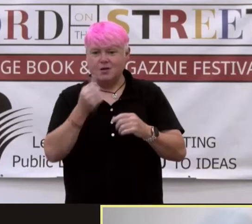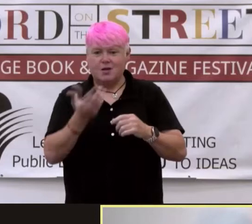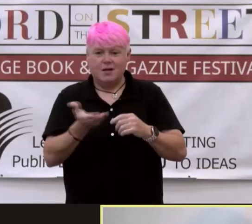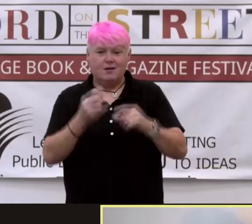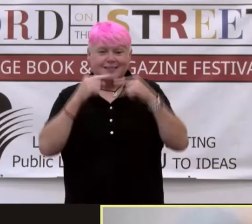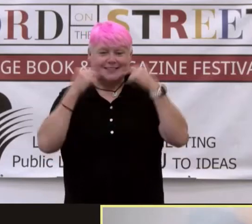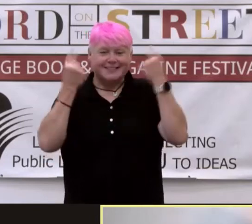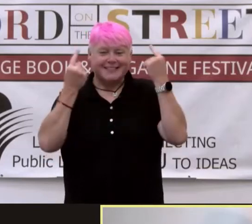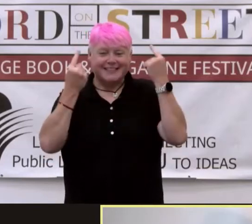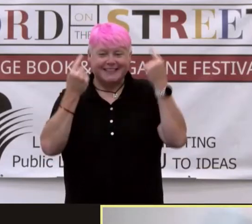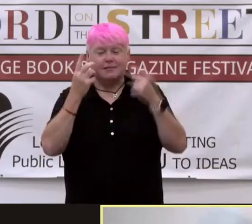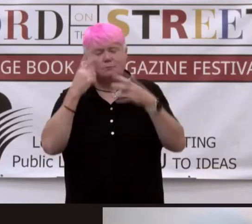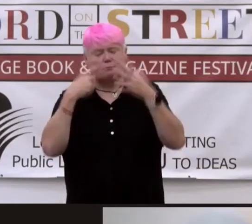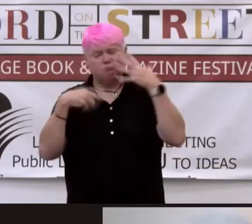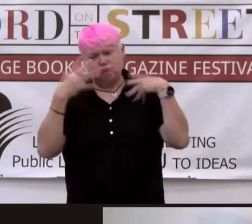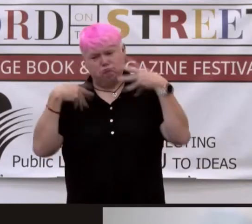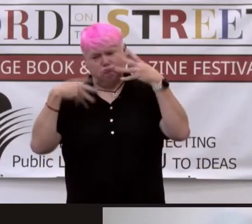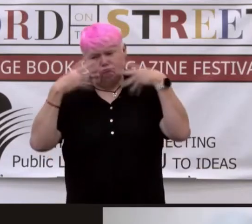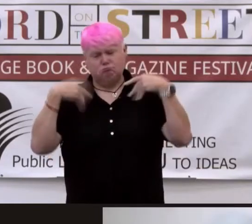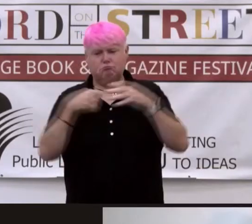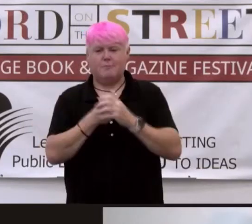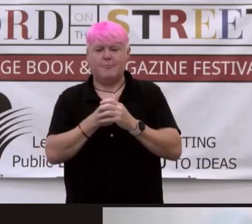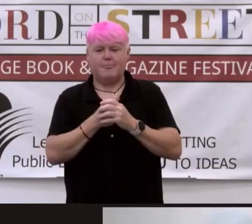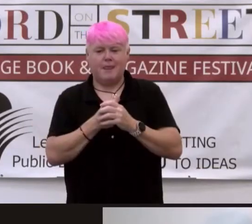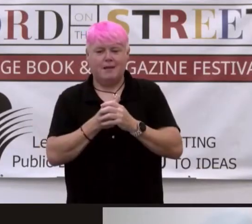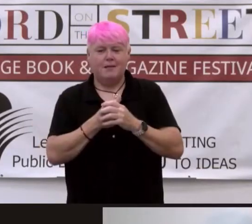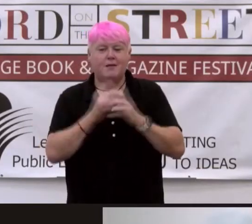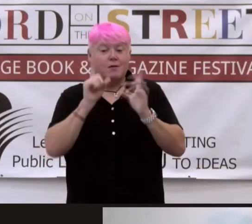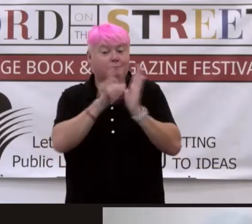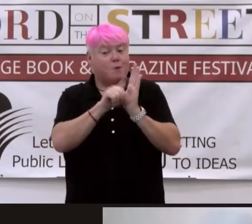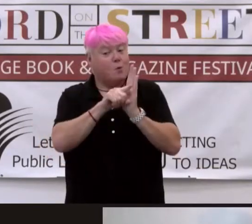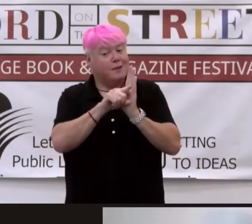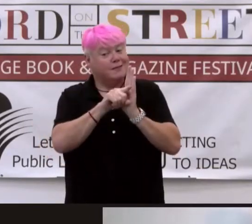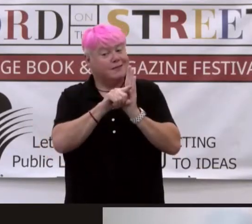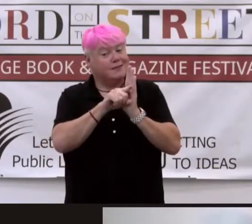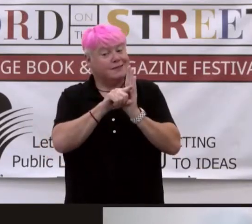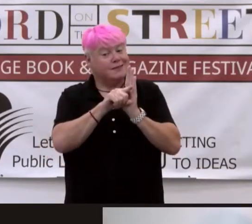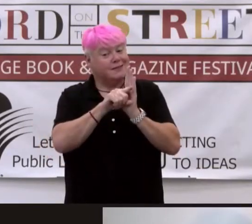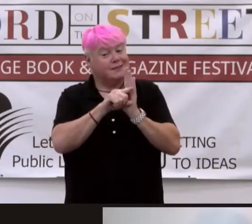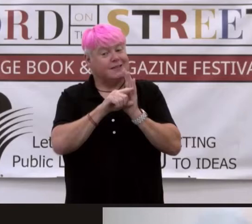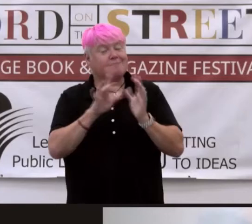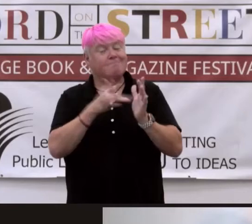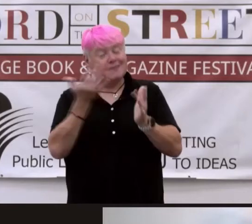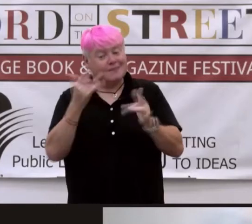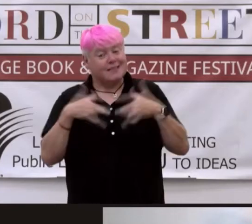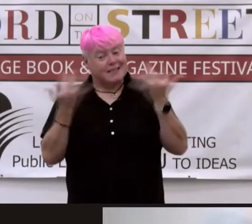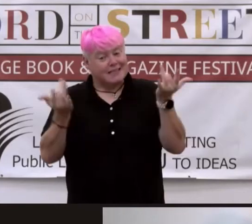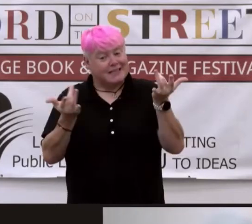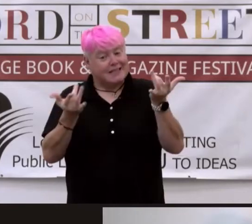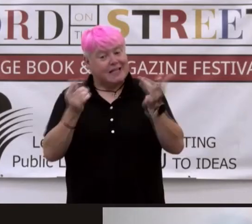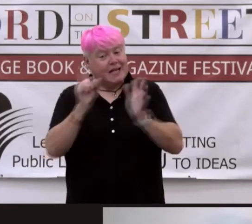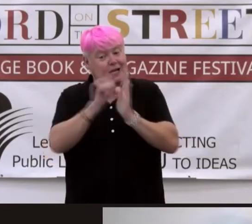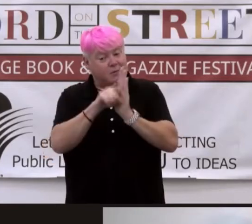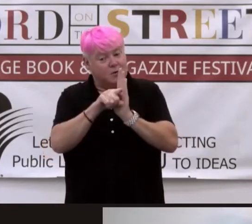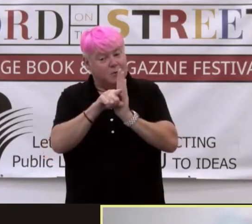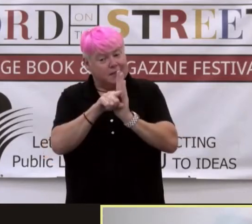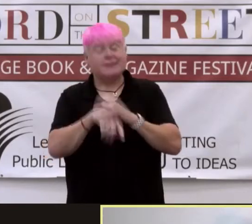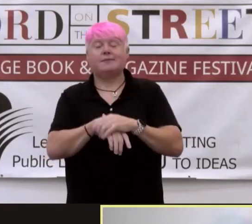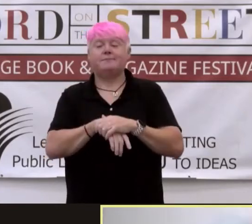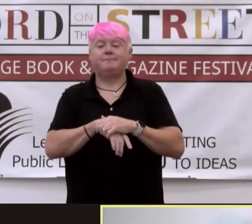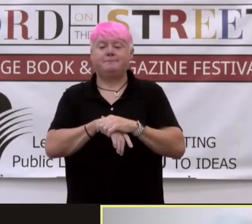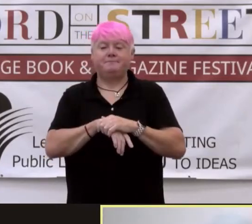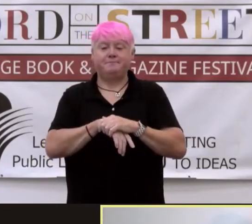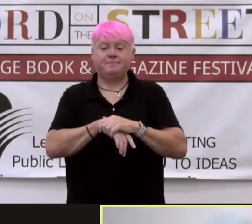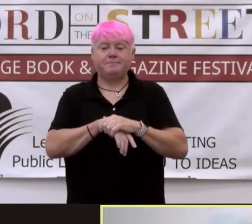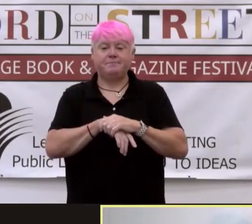cry. Yeah. There are moments, there are definitely, the lighter moments, because otherwise it would just be a slog. Yeah, I don't